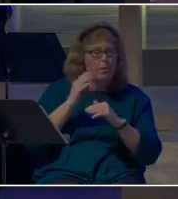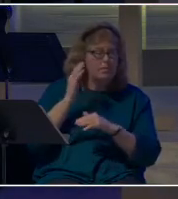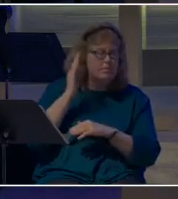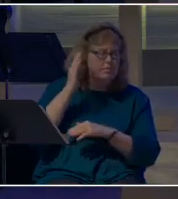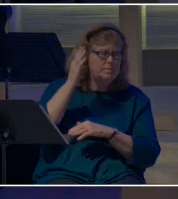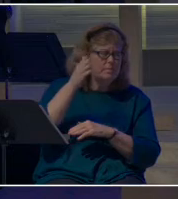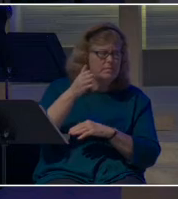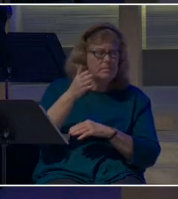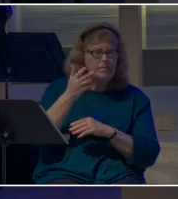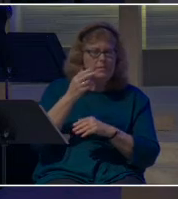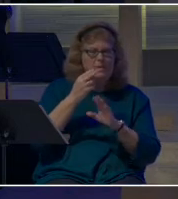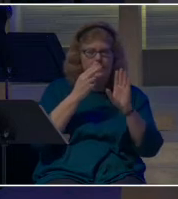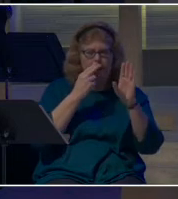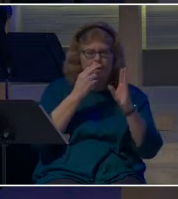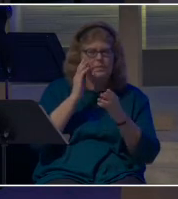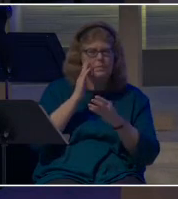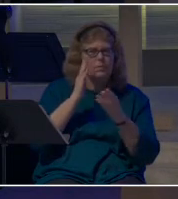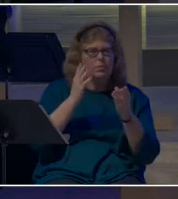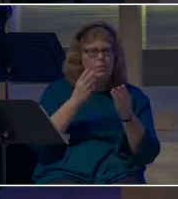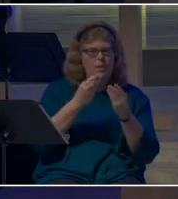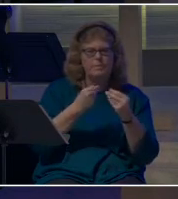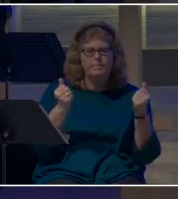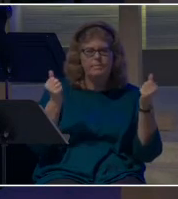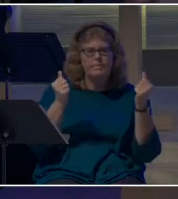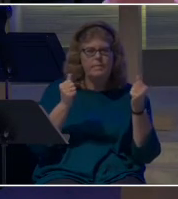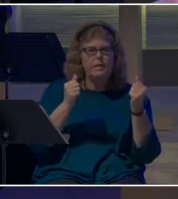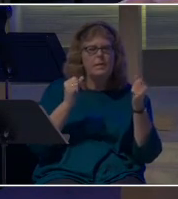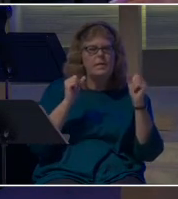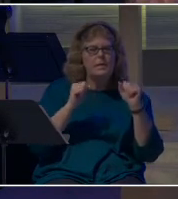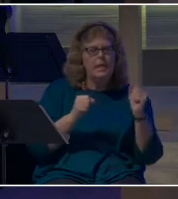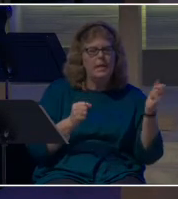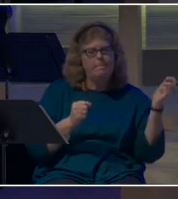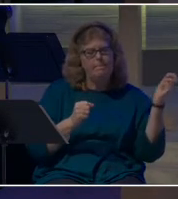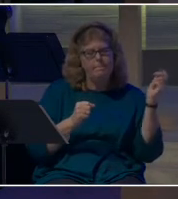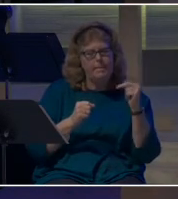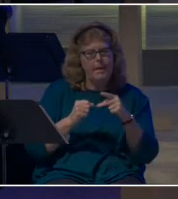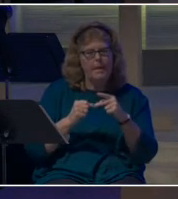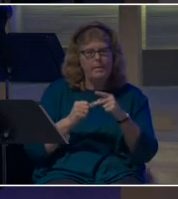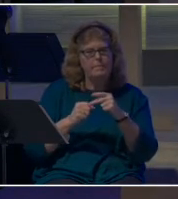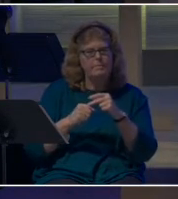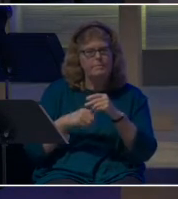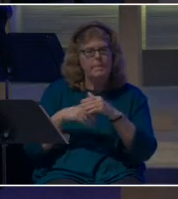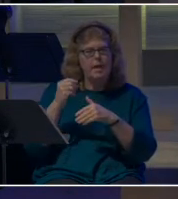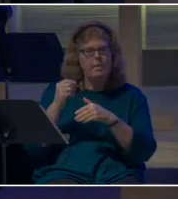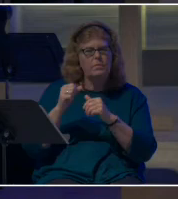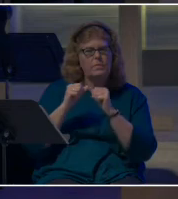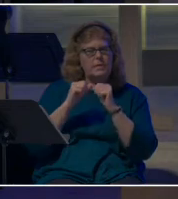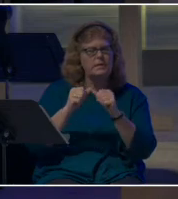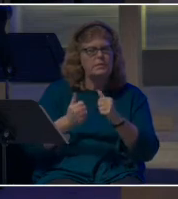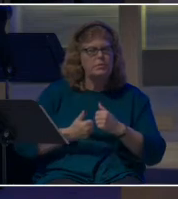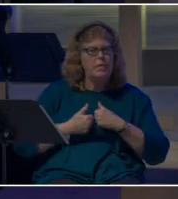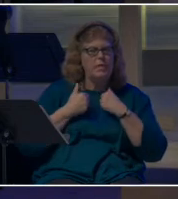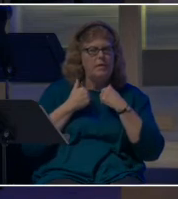day Nazism will pass and he'll be able to take his work back out and continue